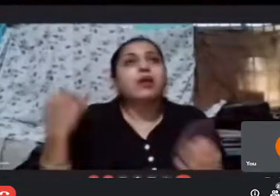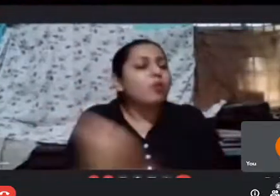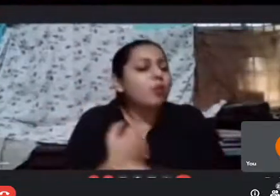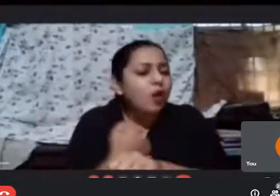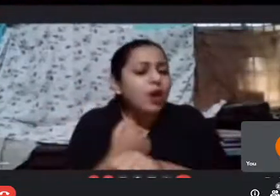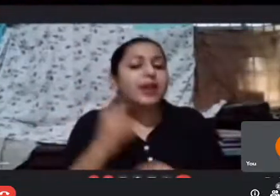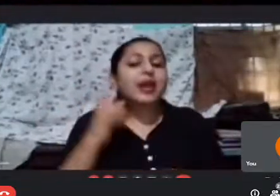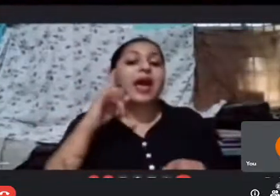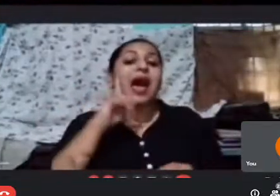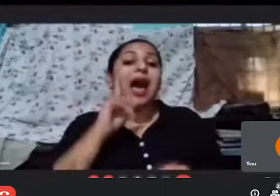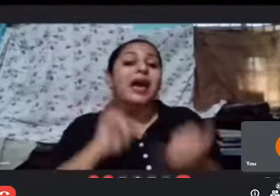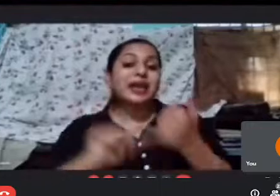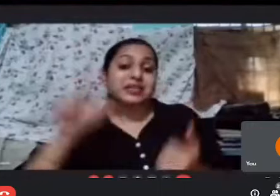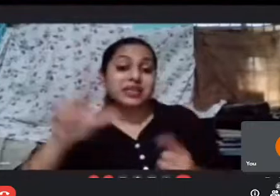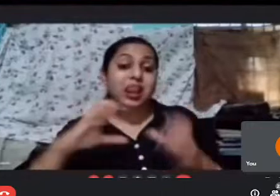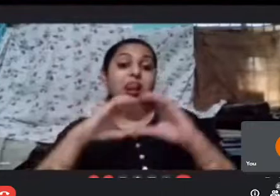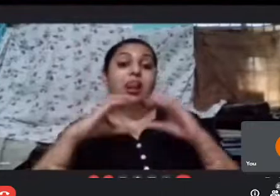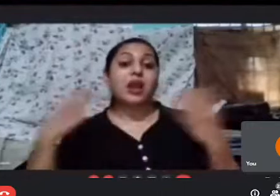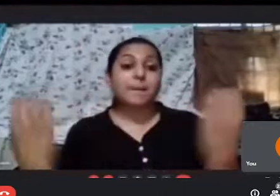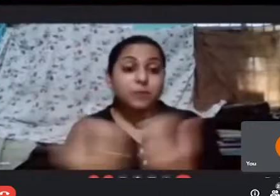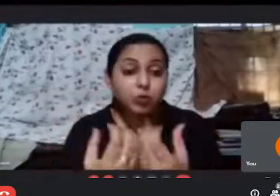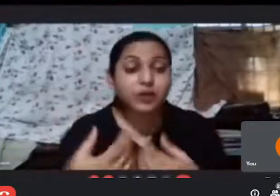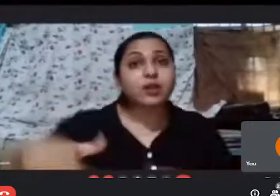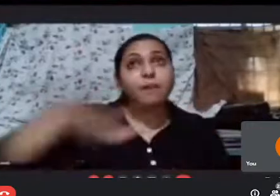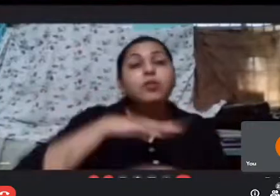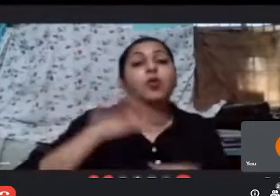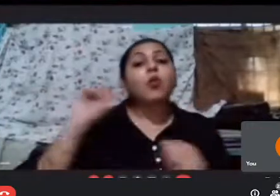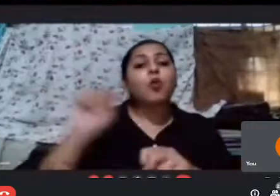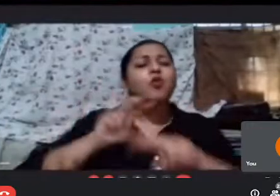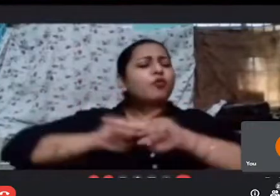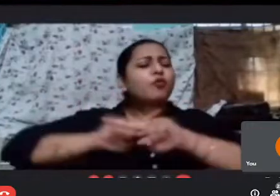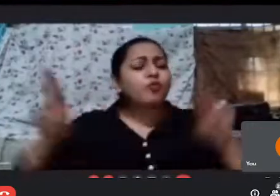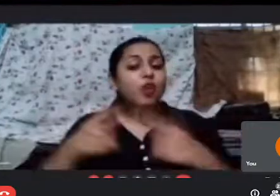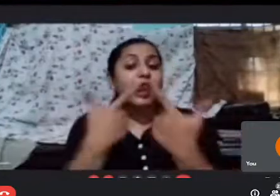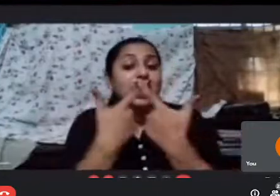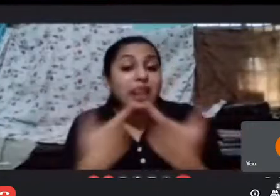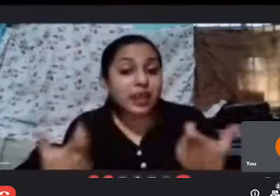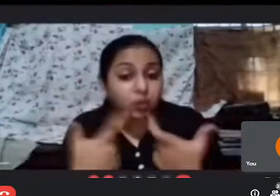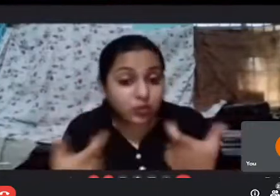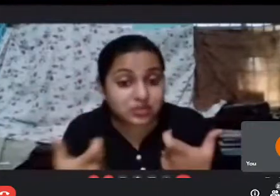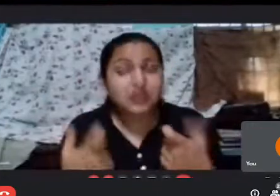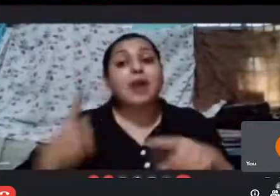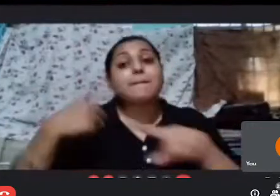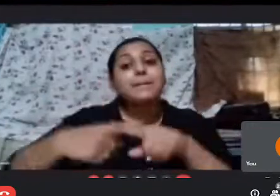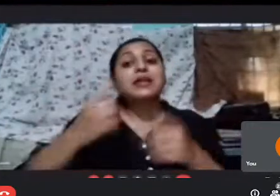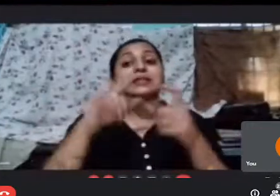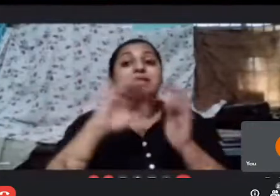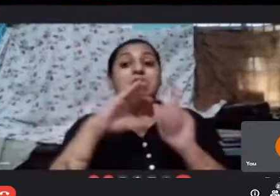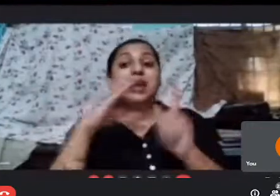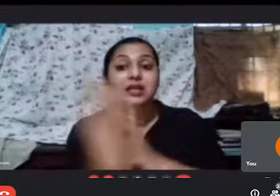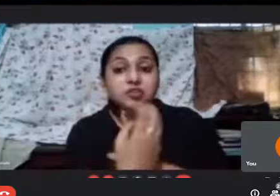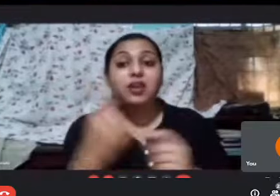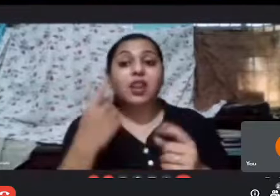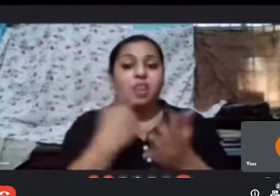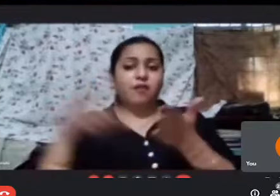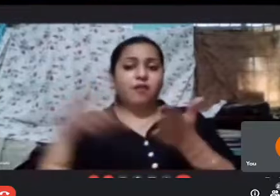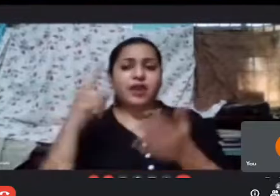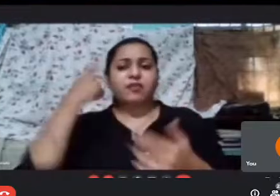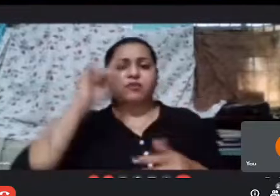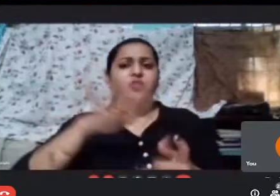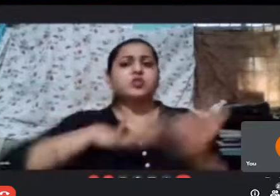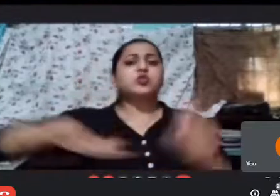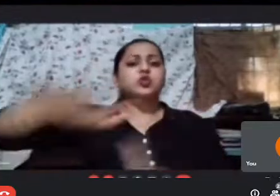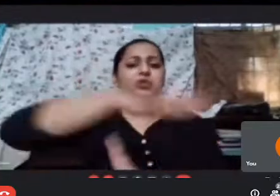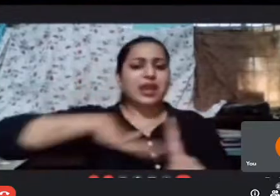to help them use their fullest linguistic and cultural rights in the society by undertaking several